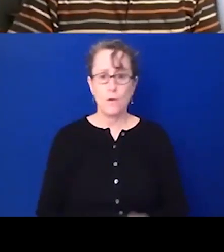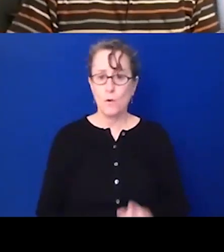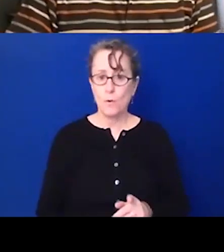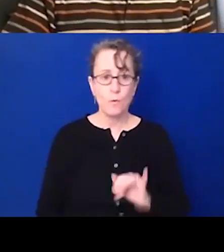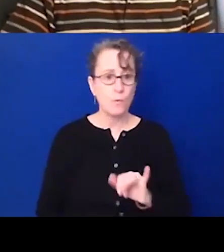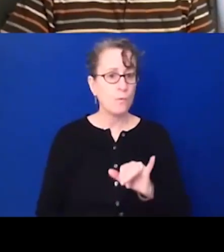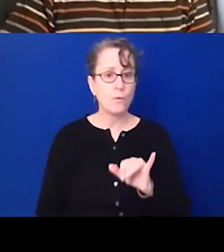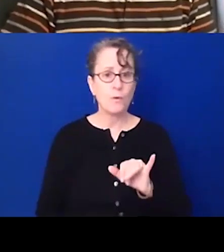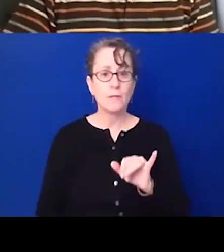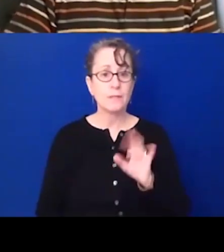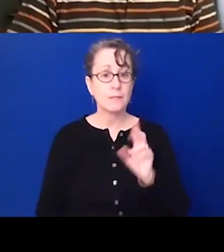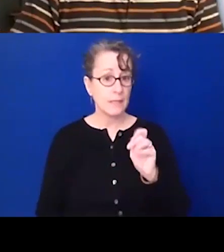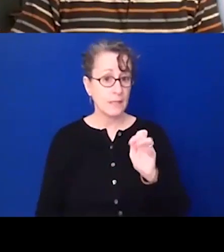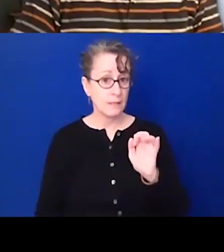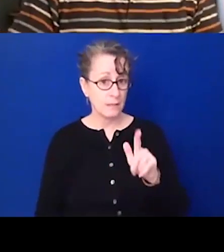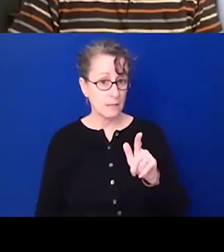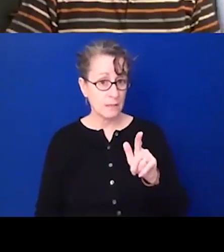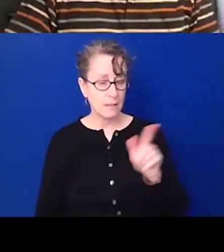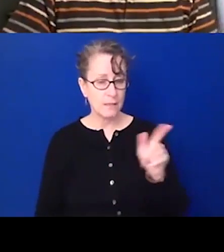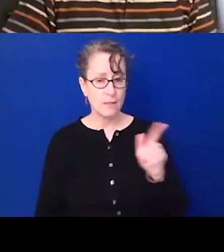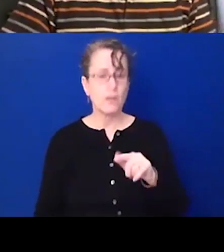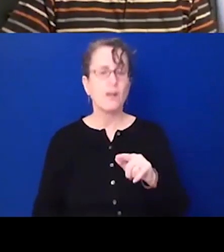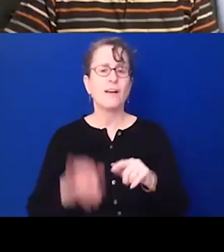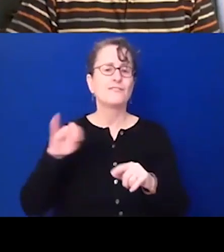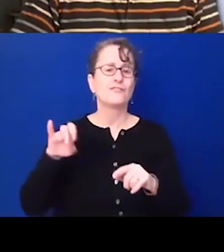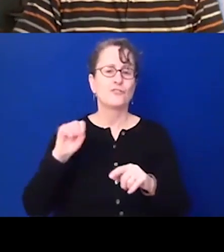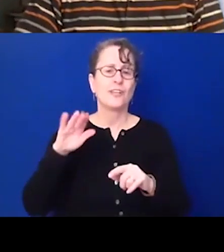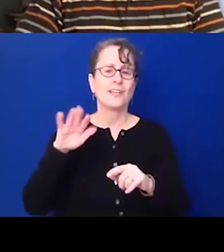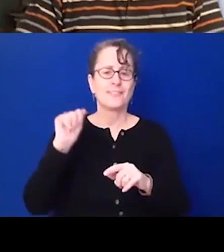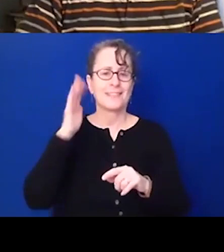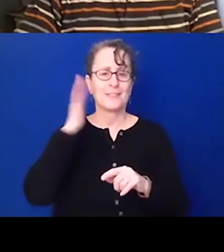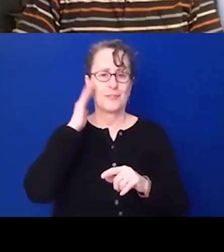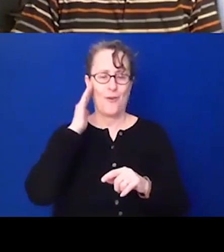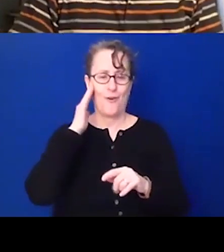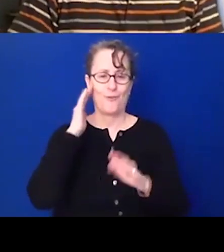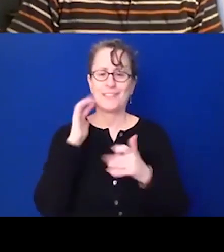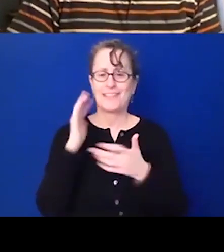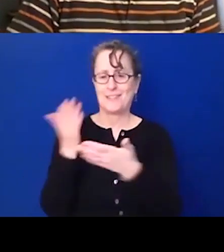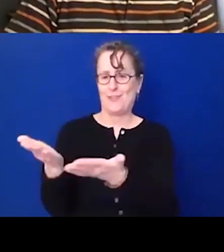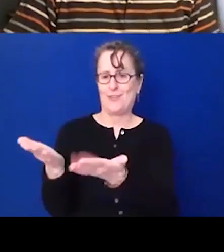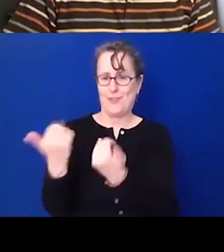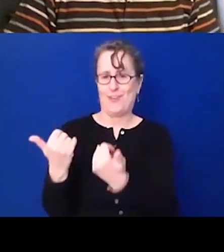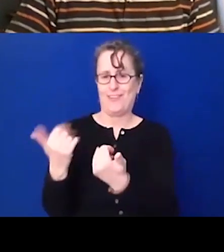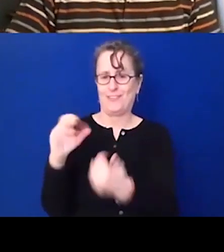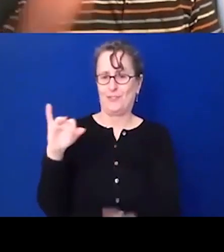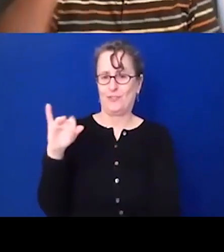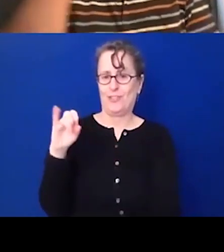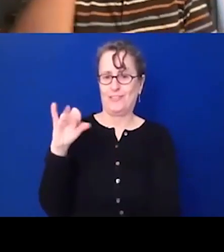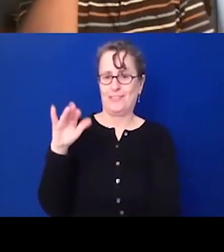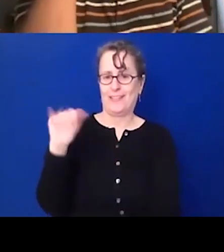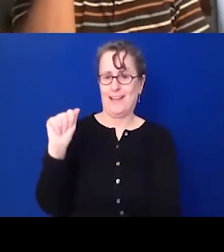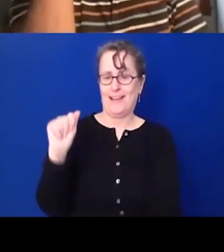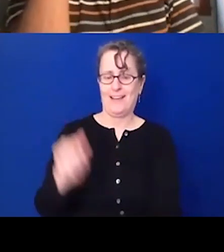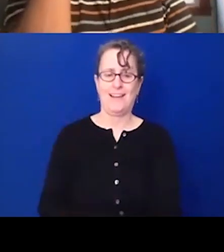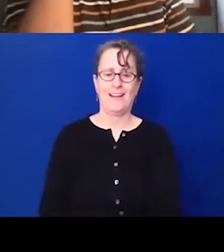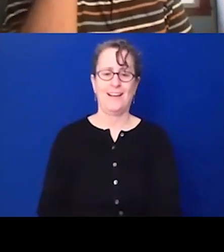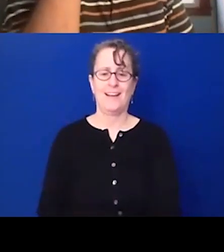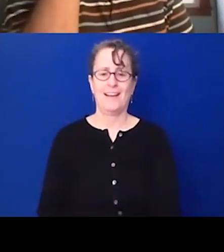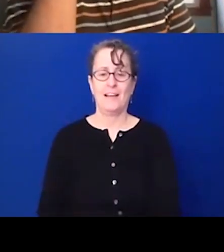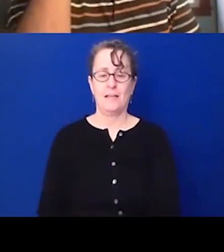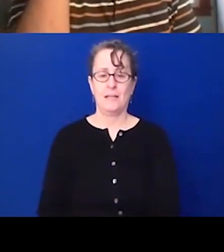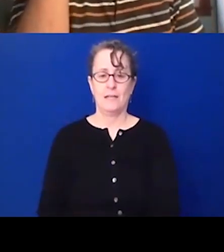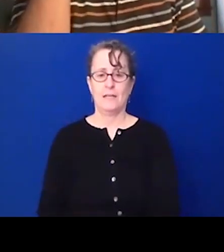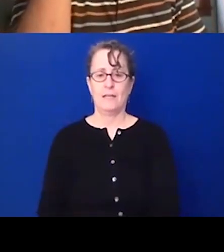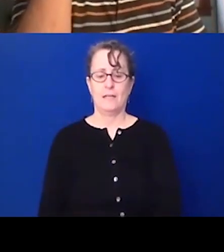Daniel? I think Jessica knows. I want to give Jessica the pleasure. Oh, thank you, Daniel. Well,